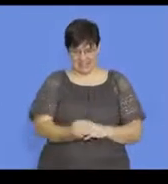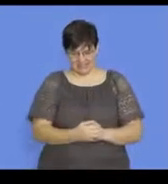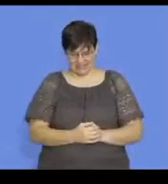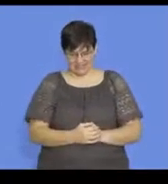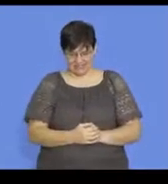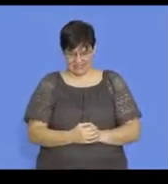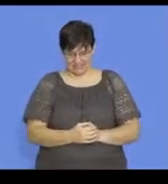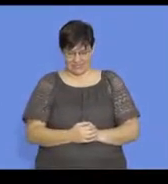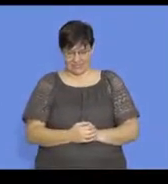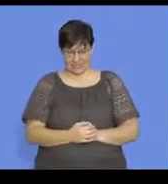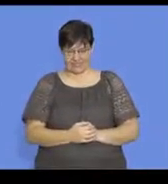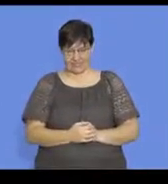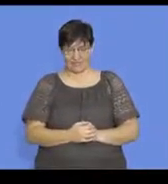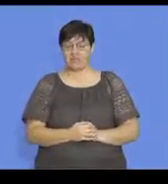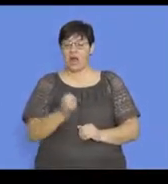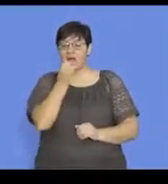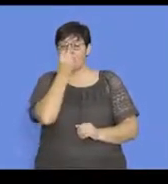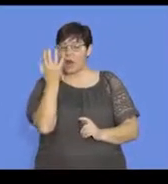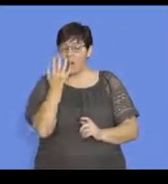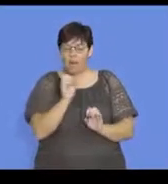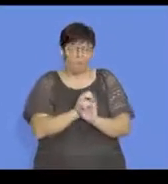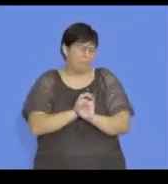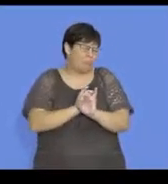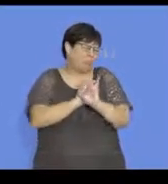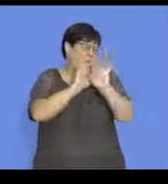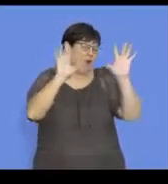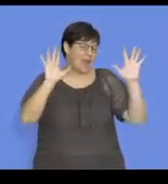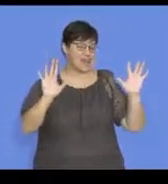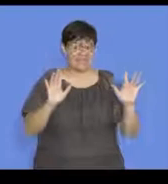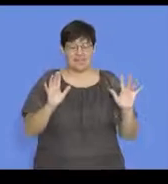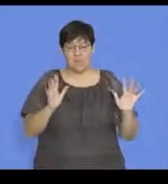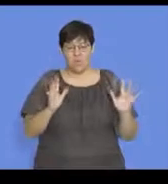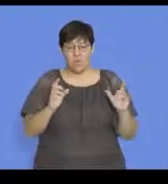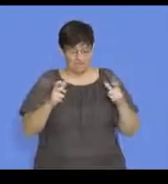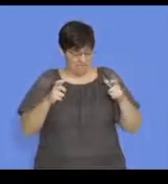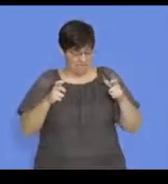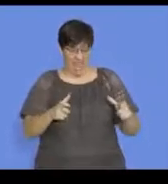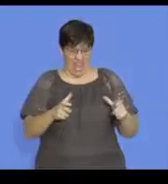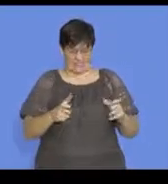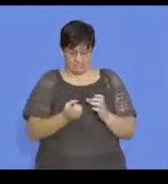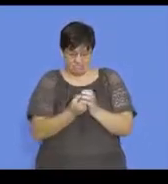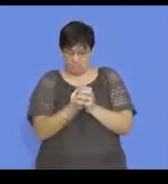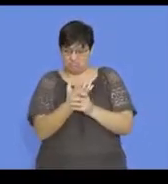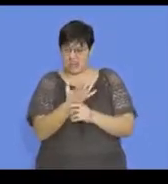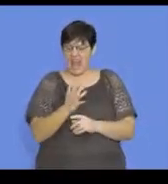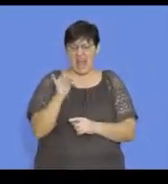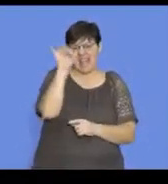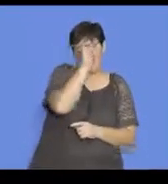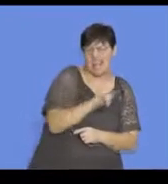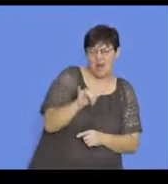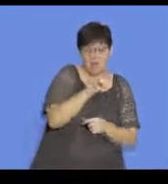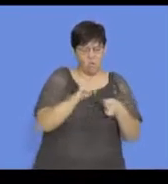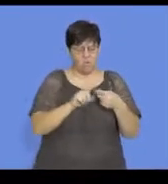find that the flowers are going to be usually really large. You can see it. Look, here's the yellow, here's